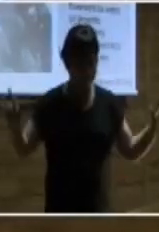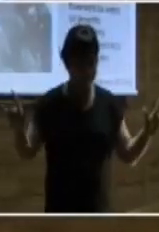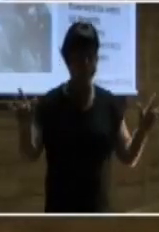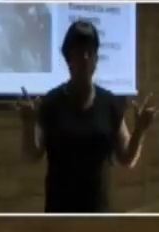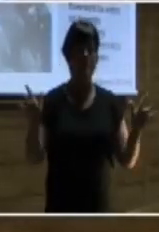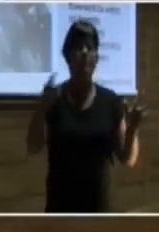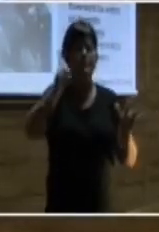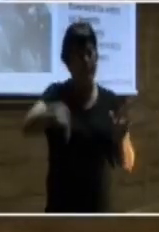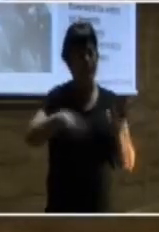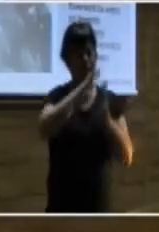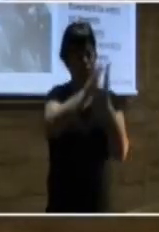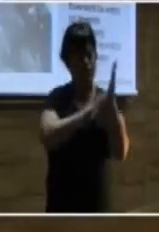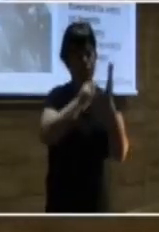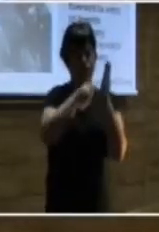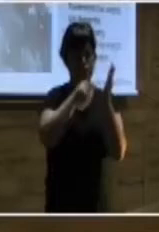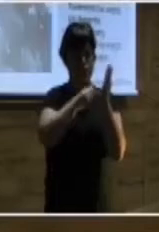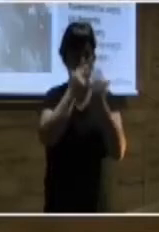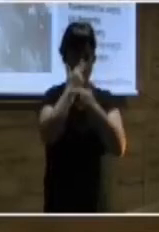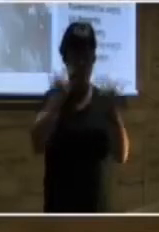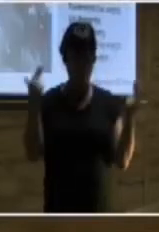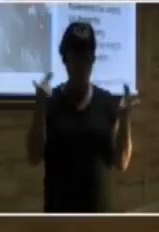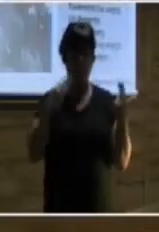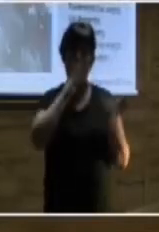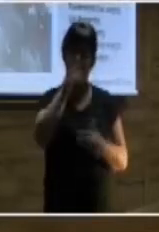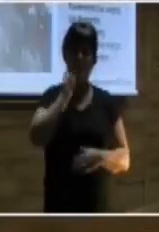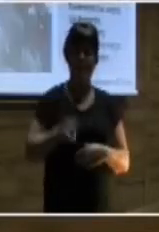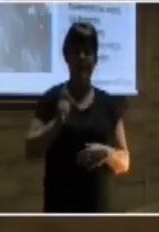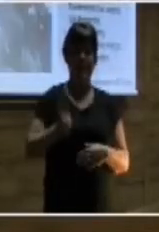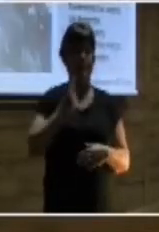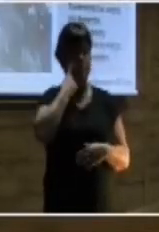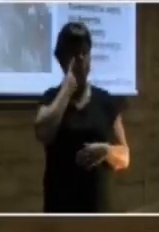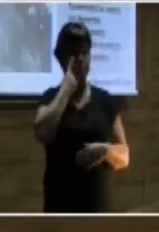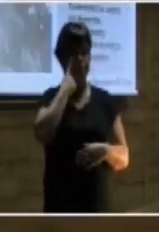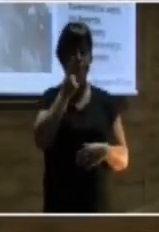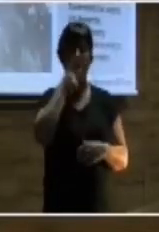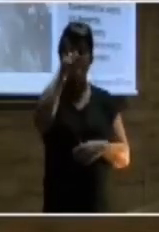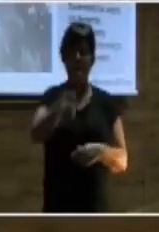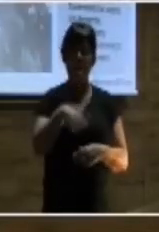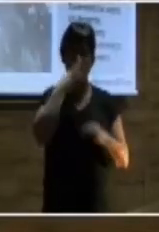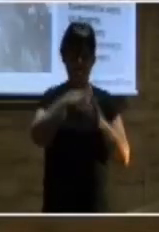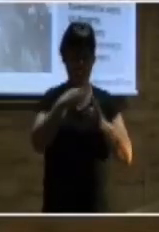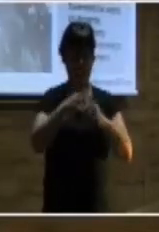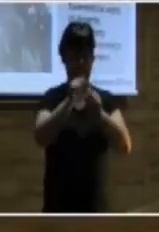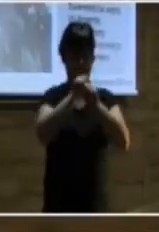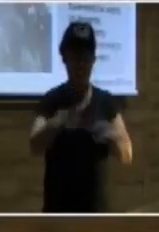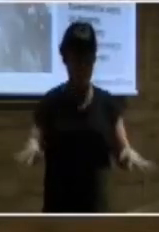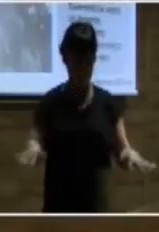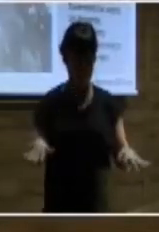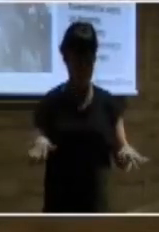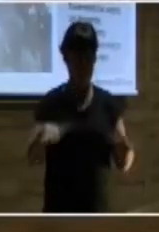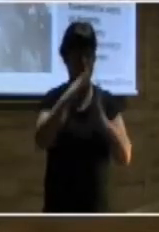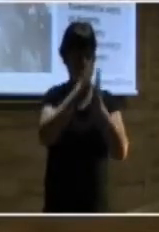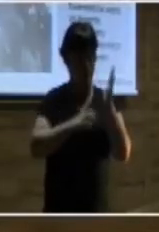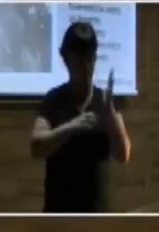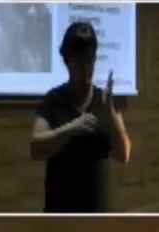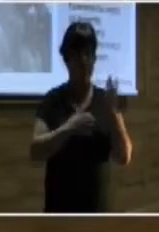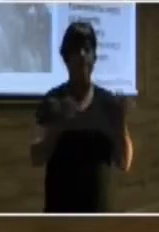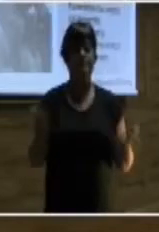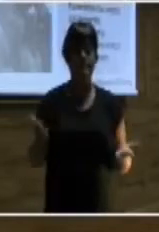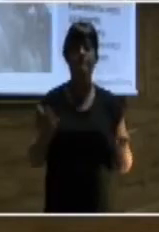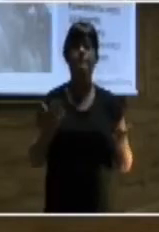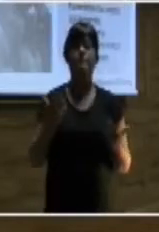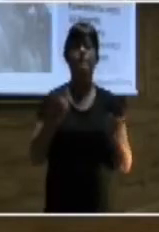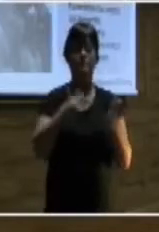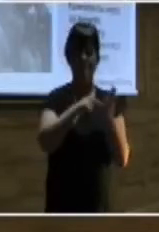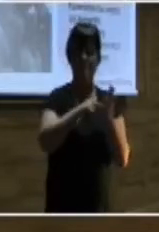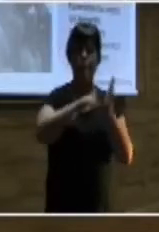at the prevalence, incidence and the cost of dementia globally. We also have these figures broken down